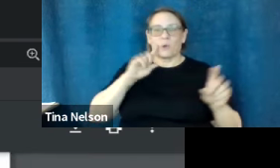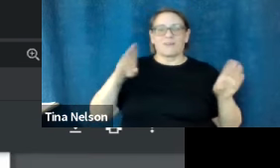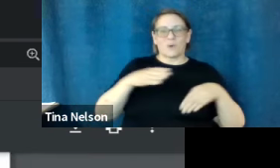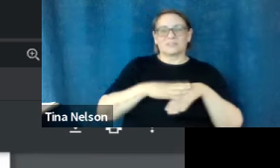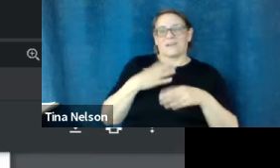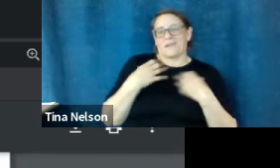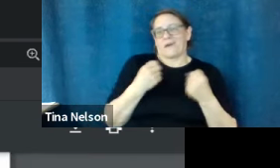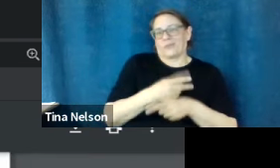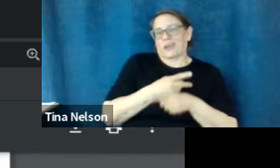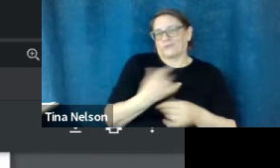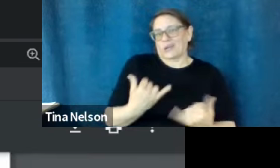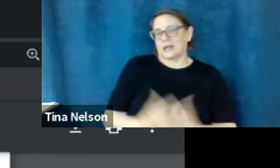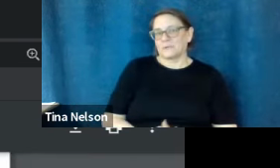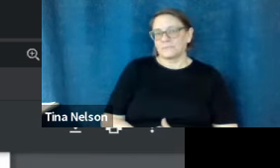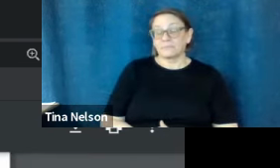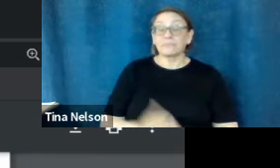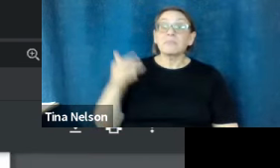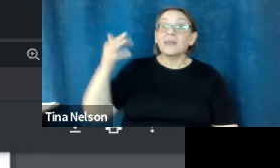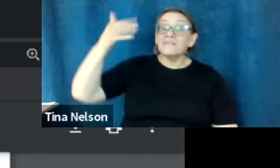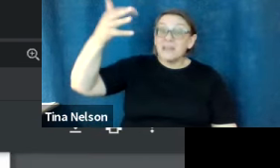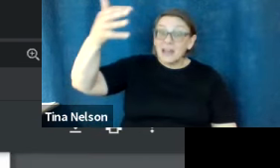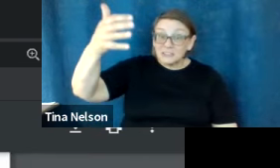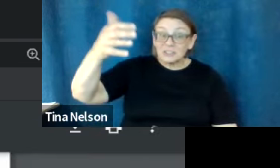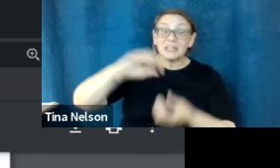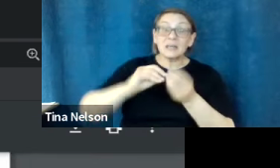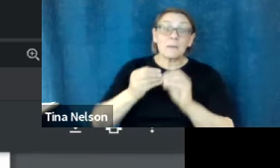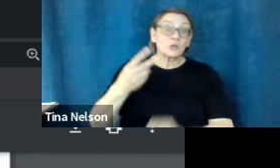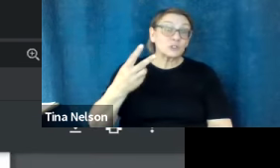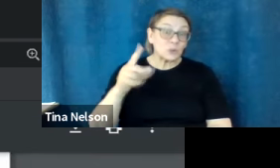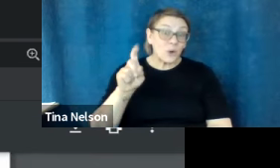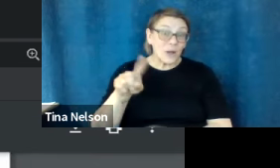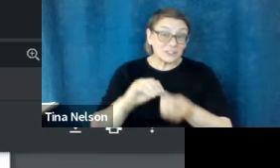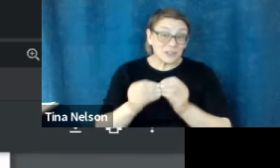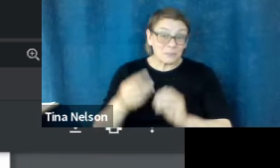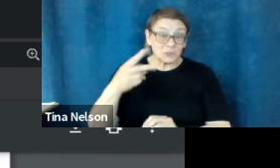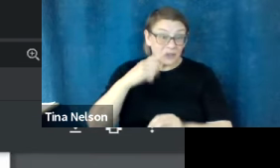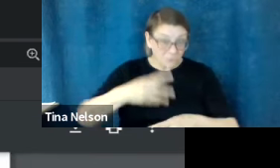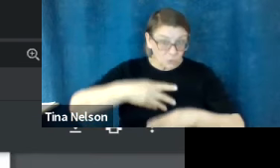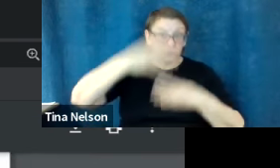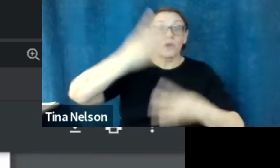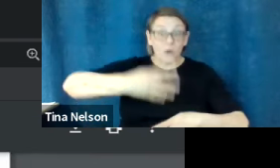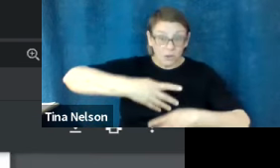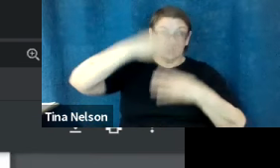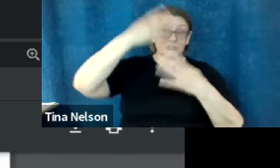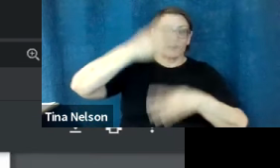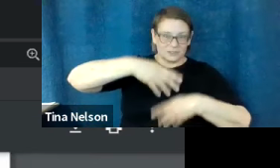now. Eventually we'll get to question number 2. We just keep scrolling all past Getting all this, there. please.